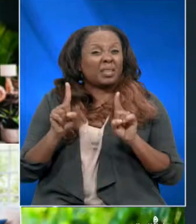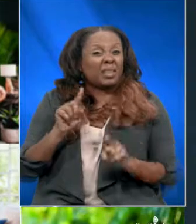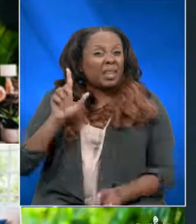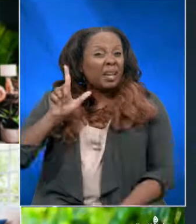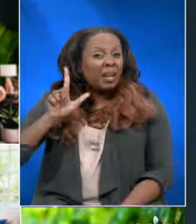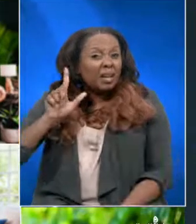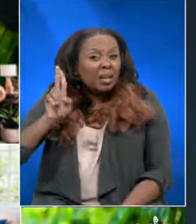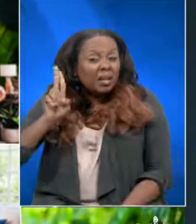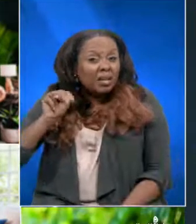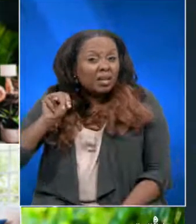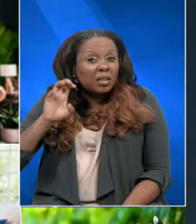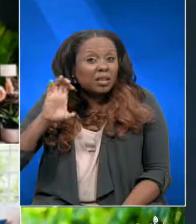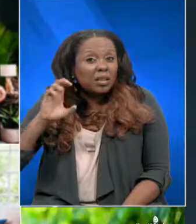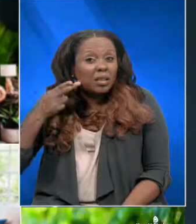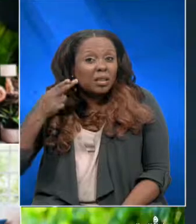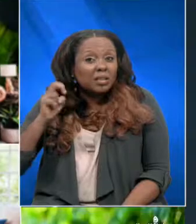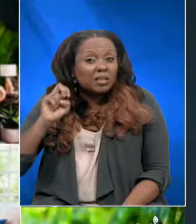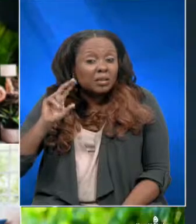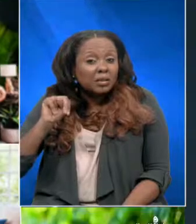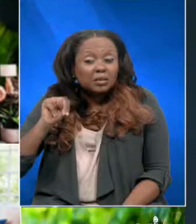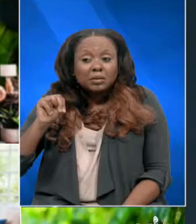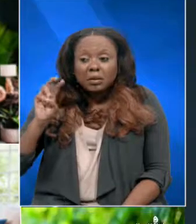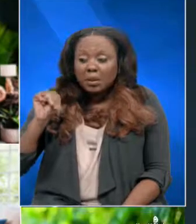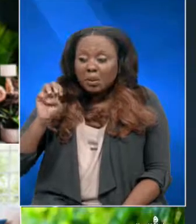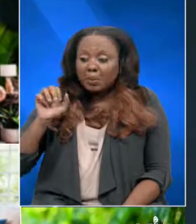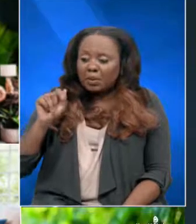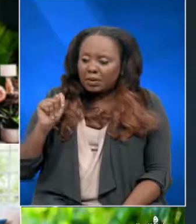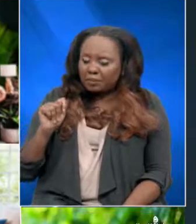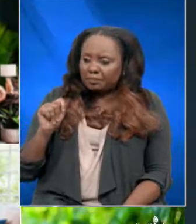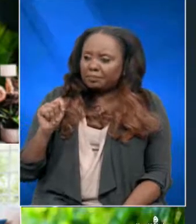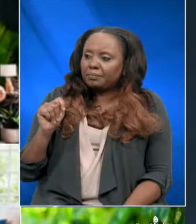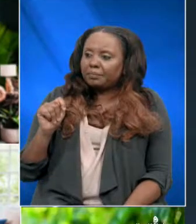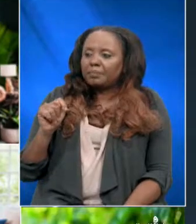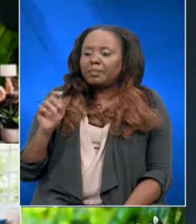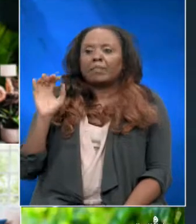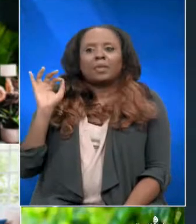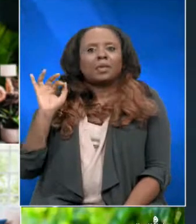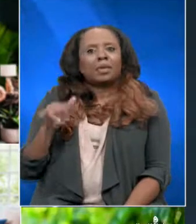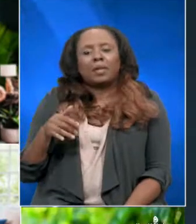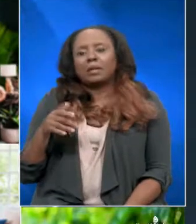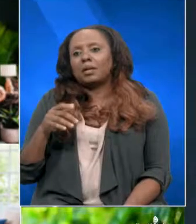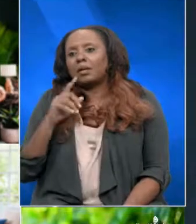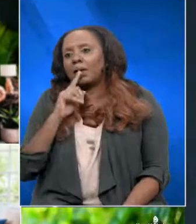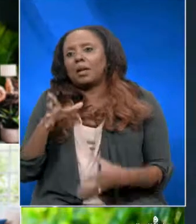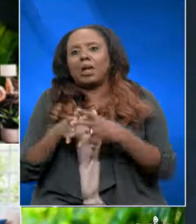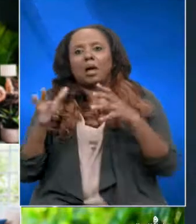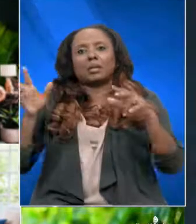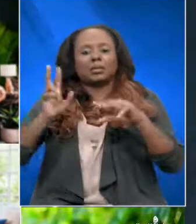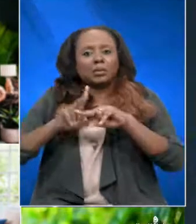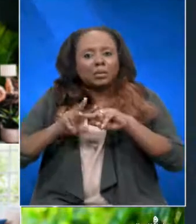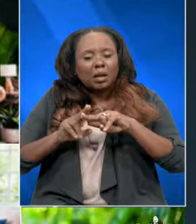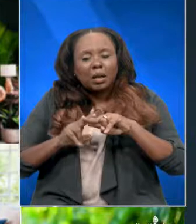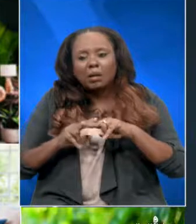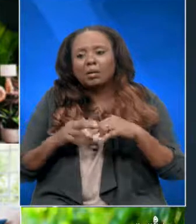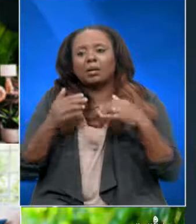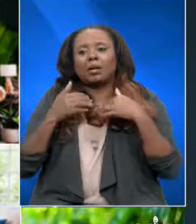is a bunch of processed meat, added salt, it has in nitrates, and